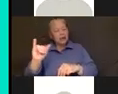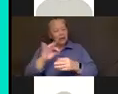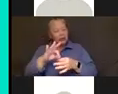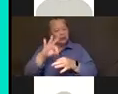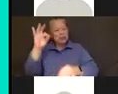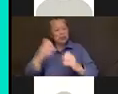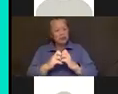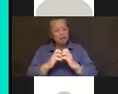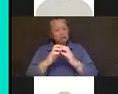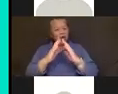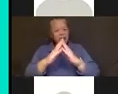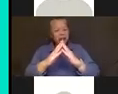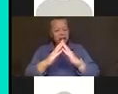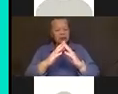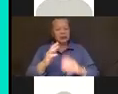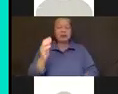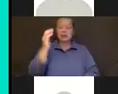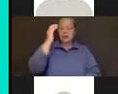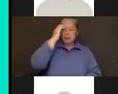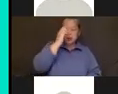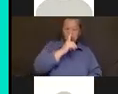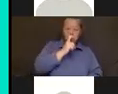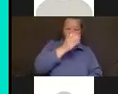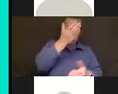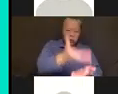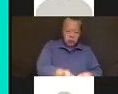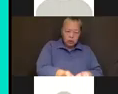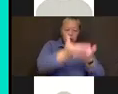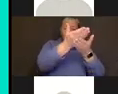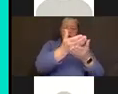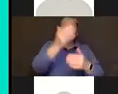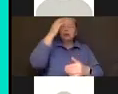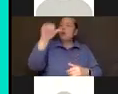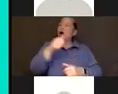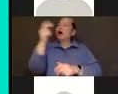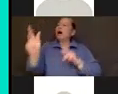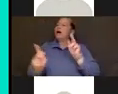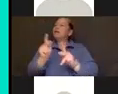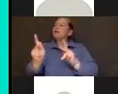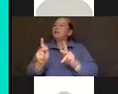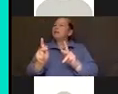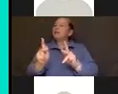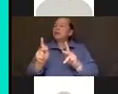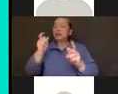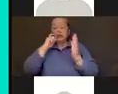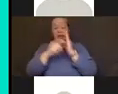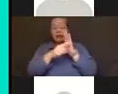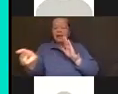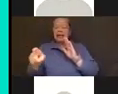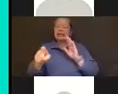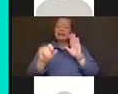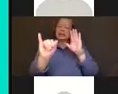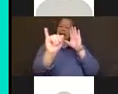you are and to know who other people are as image bearers of God, and